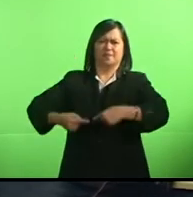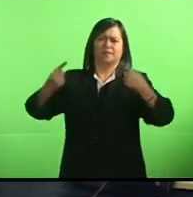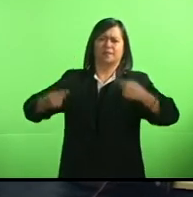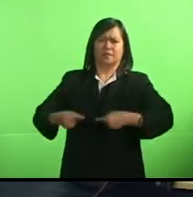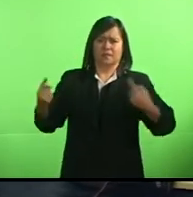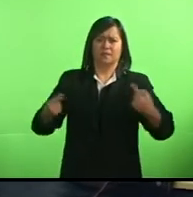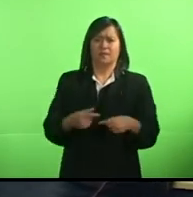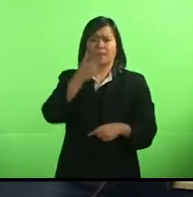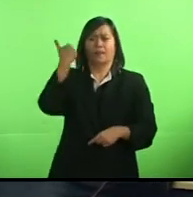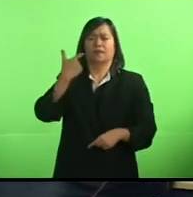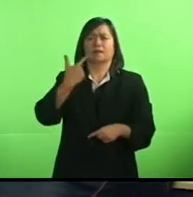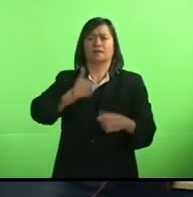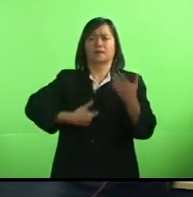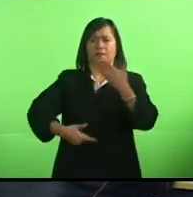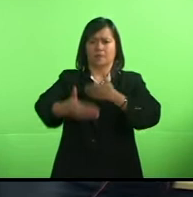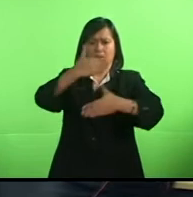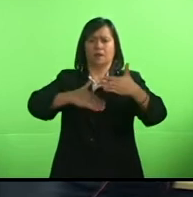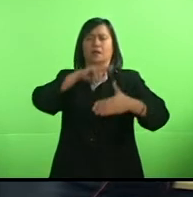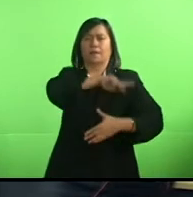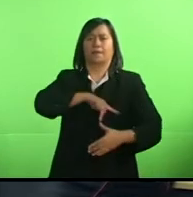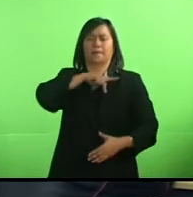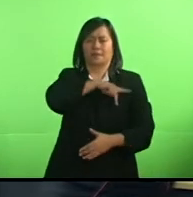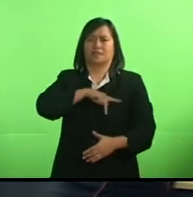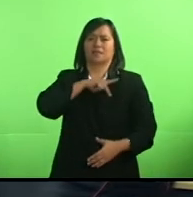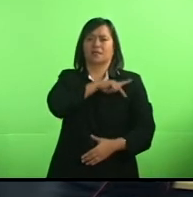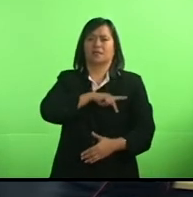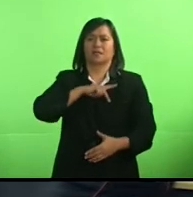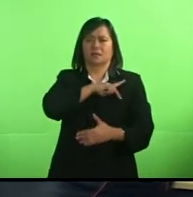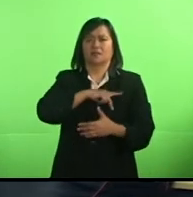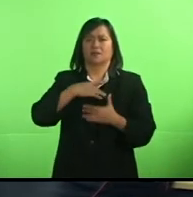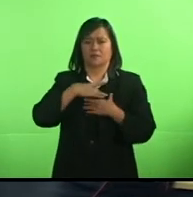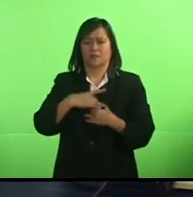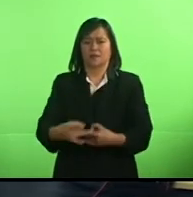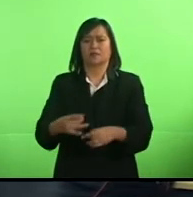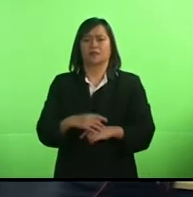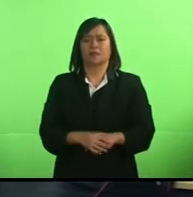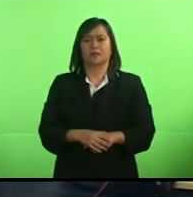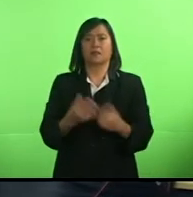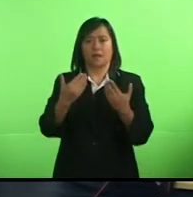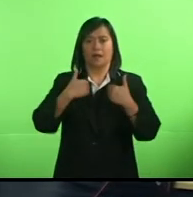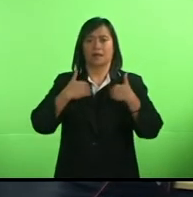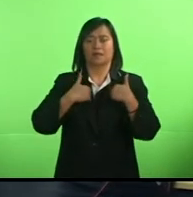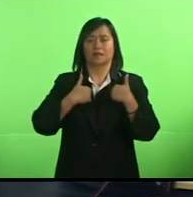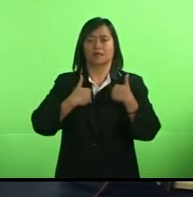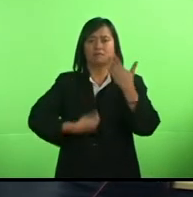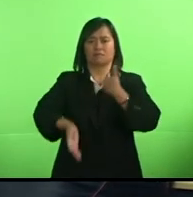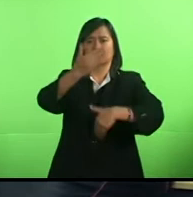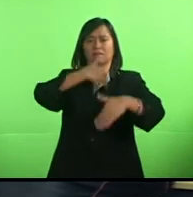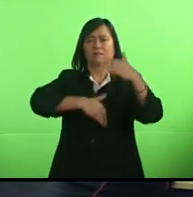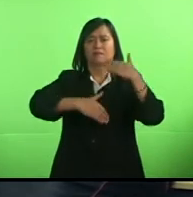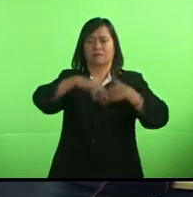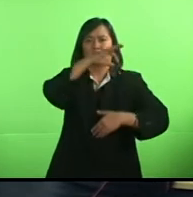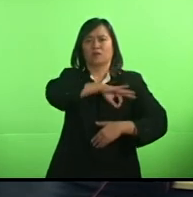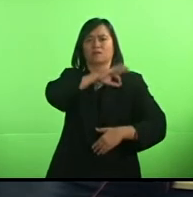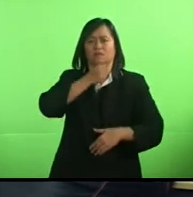And good, and they have their personal agenda they want to invest in. They want to further their personal agenda. Like